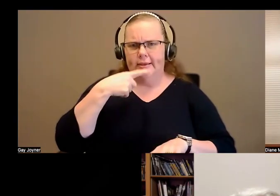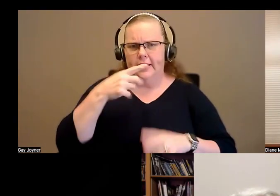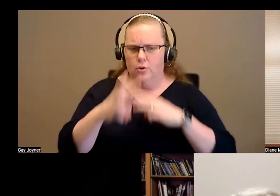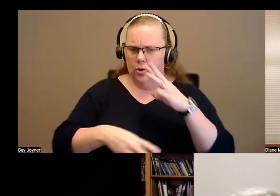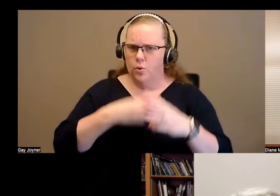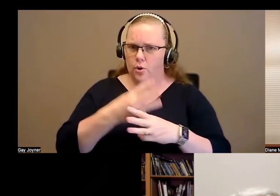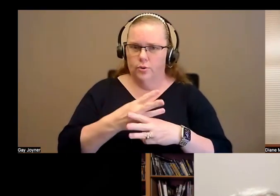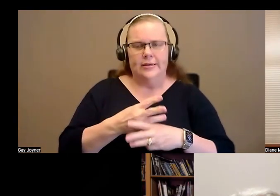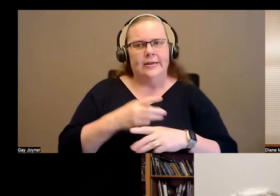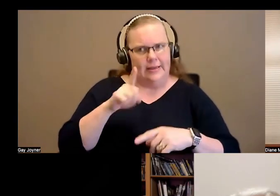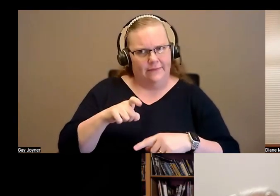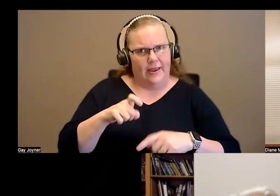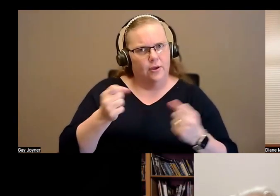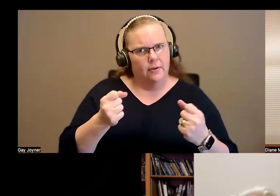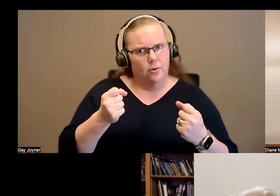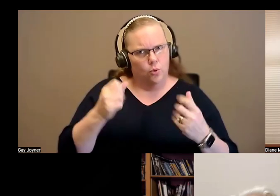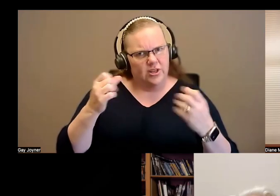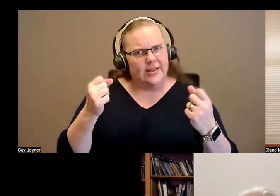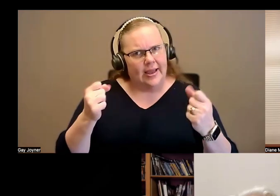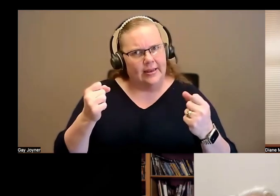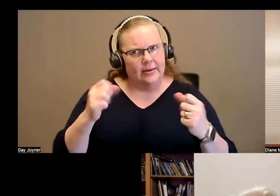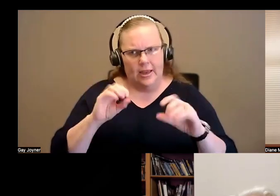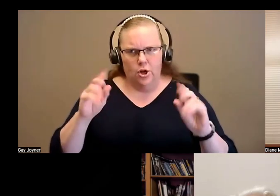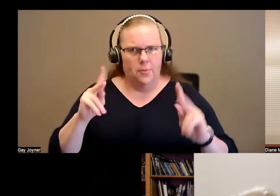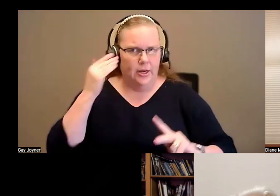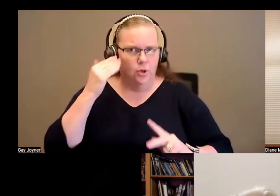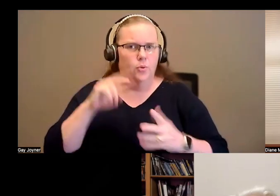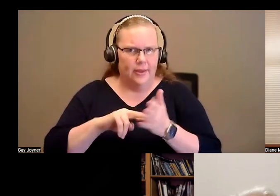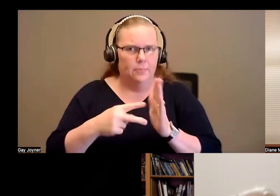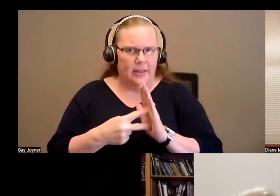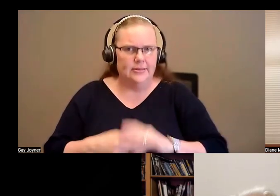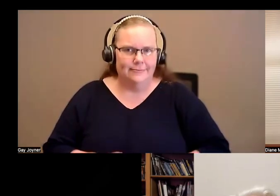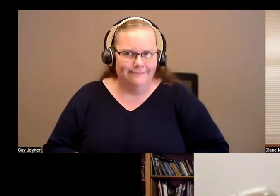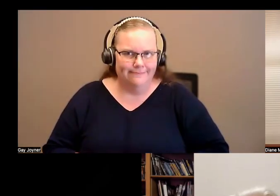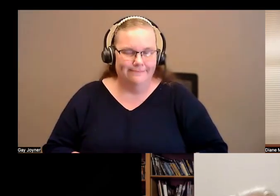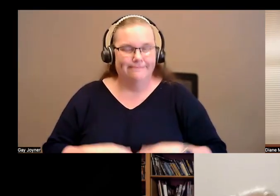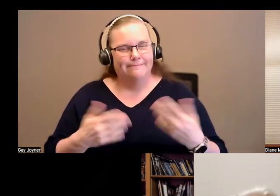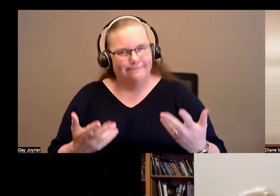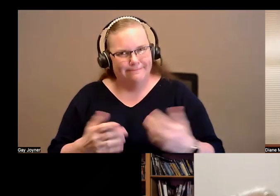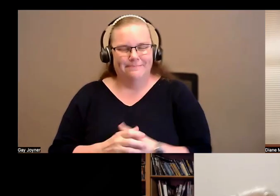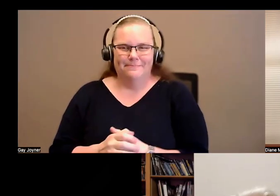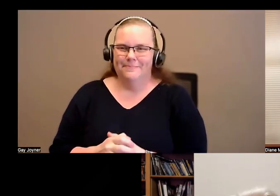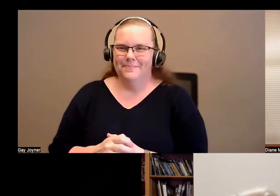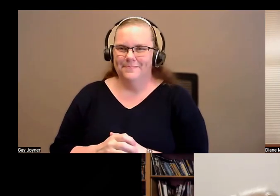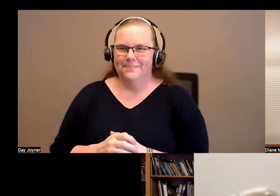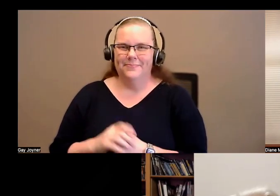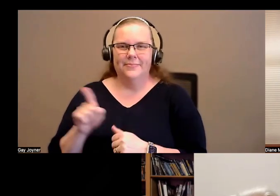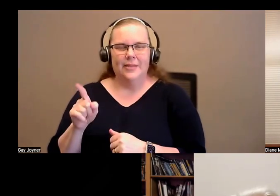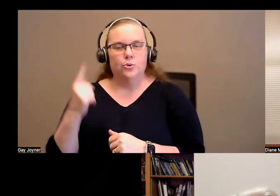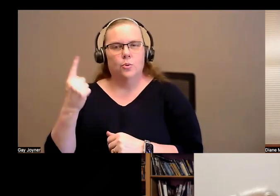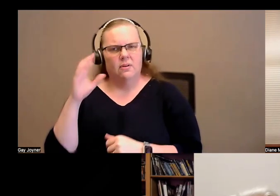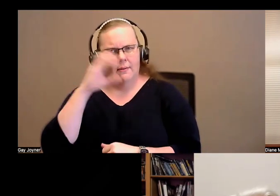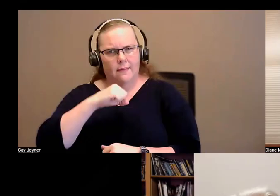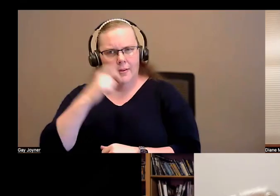integrate in the hearing world if they were signing and nobody knew what they meant. Mm. That's so odd. One of my